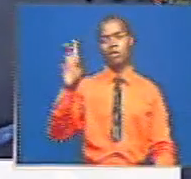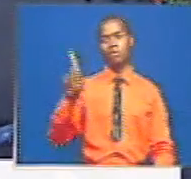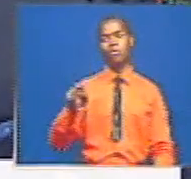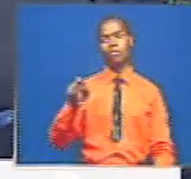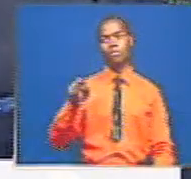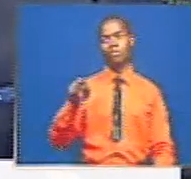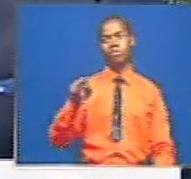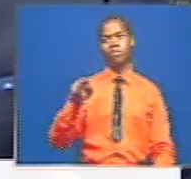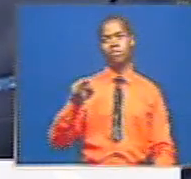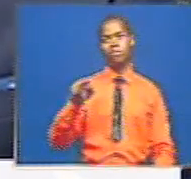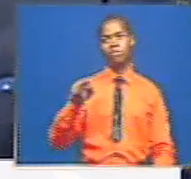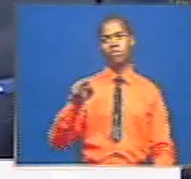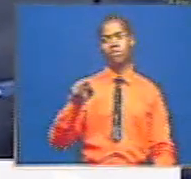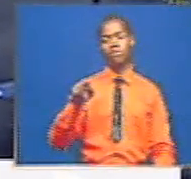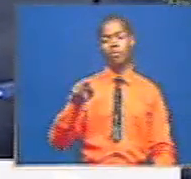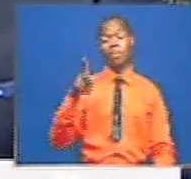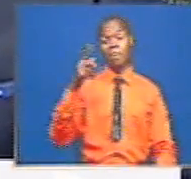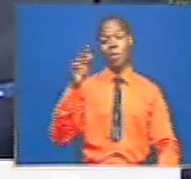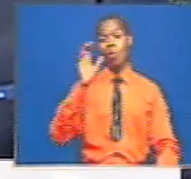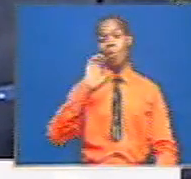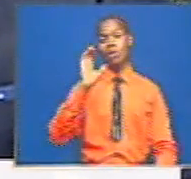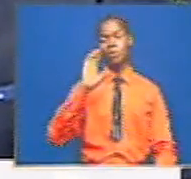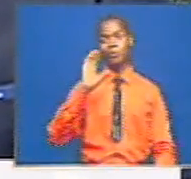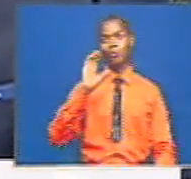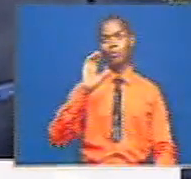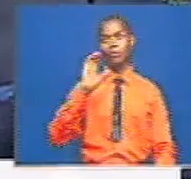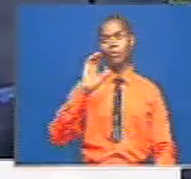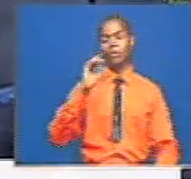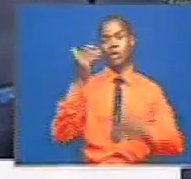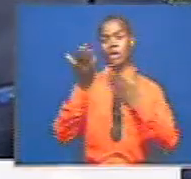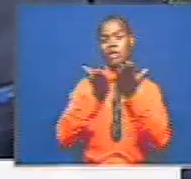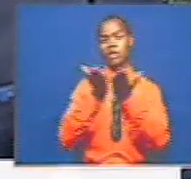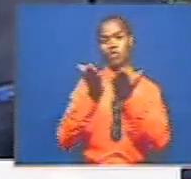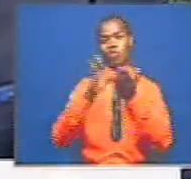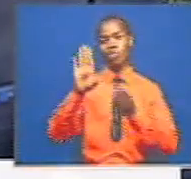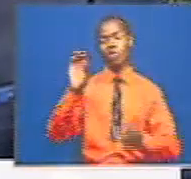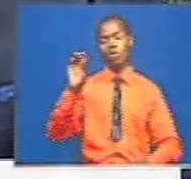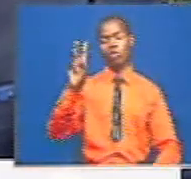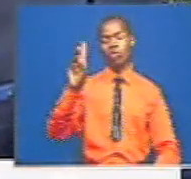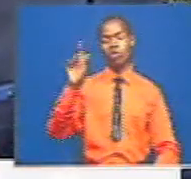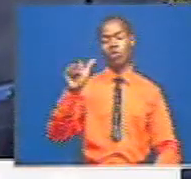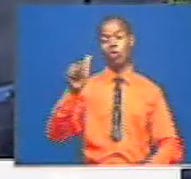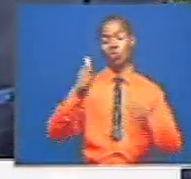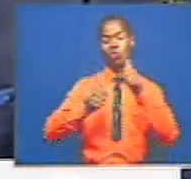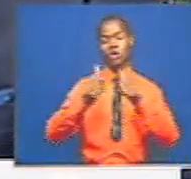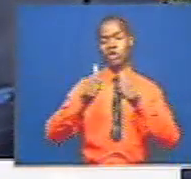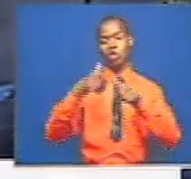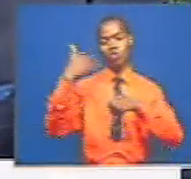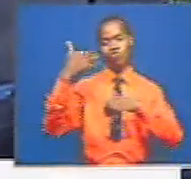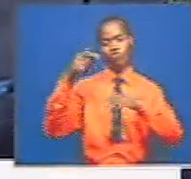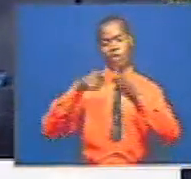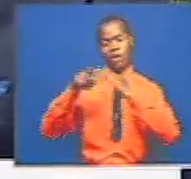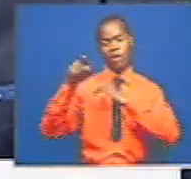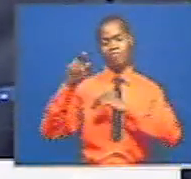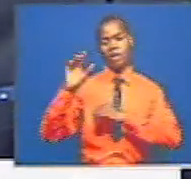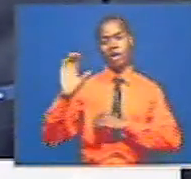Regulatory Board. The Water Services Board, which is mainly placed under the counties, they